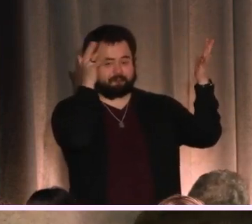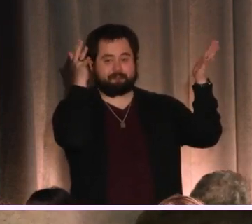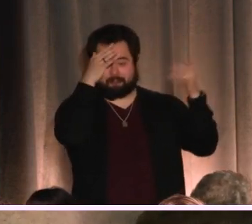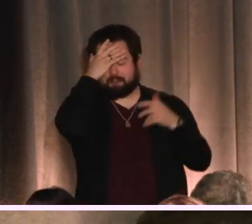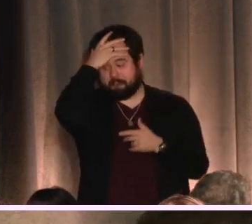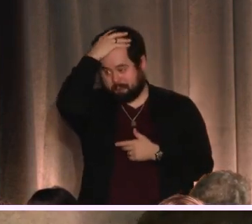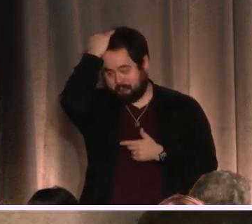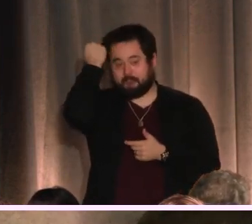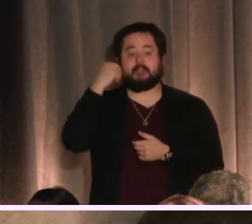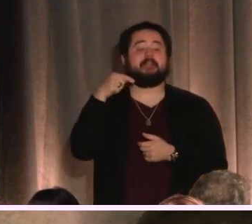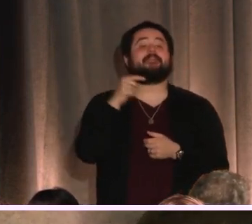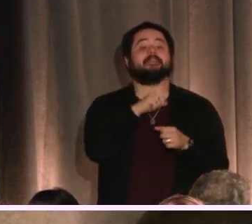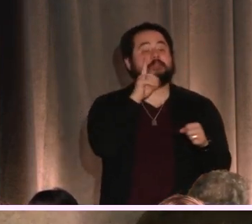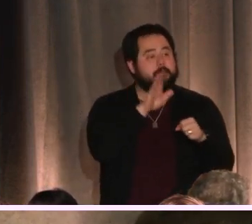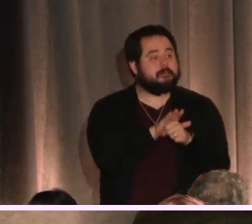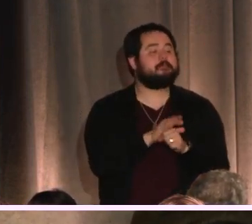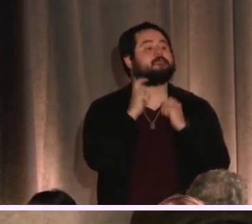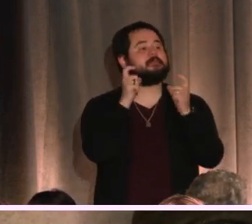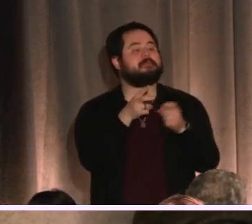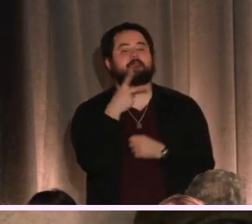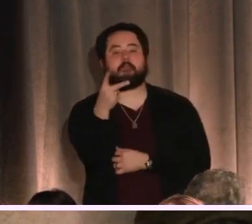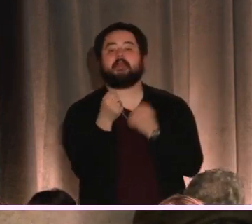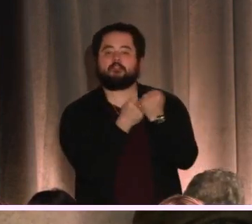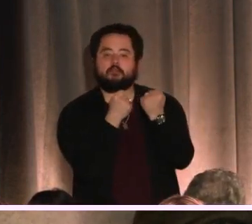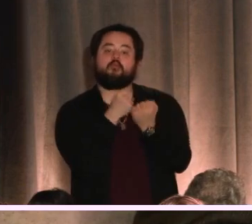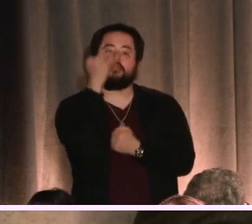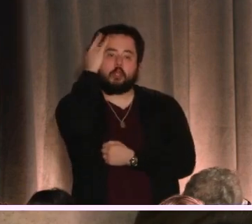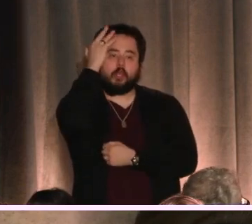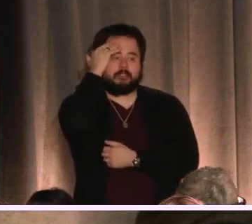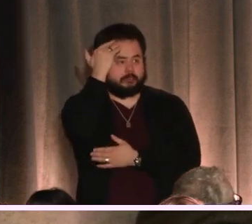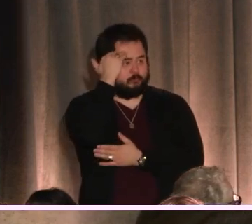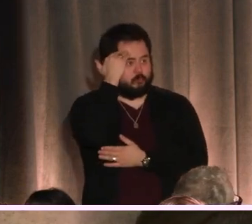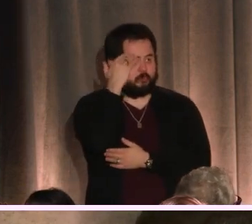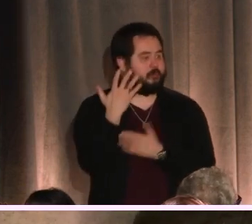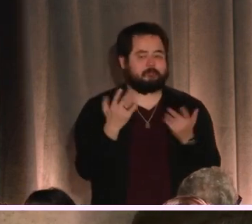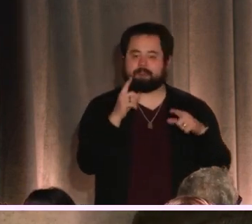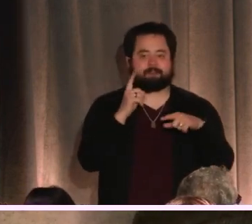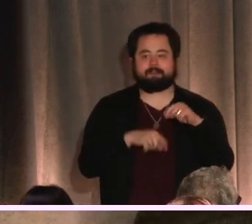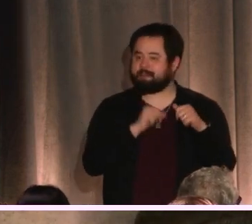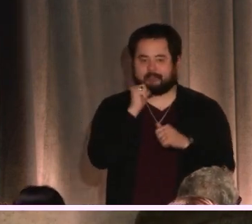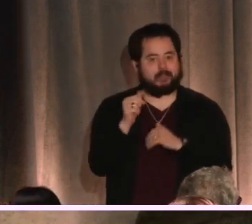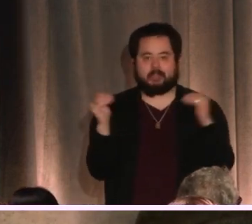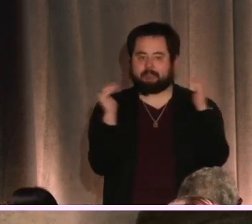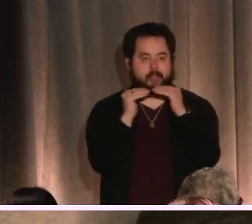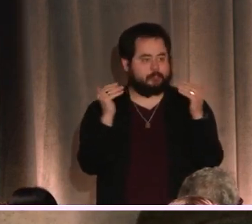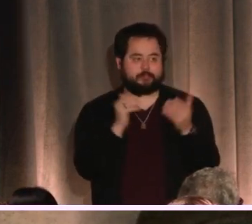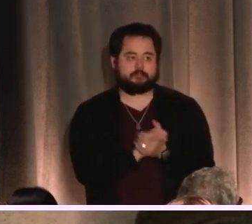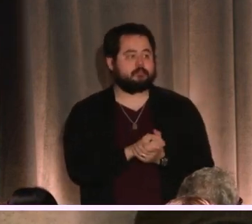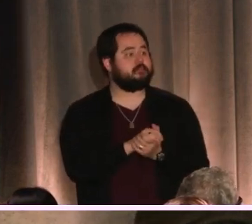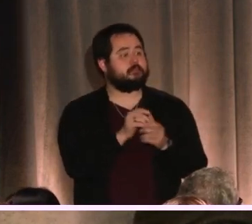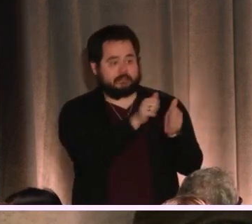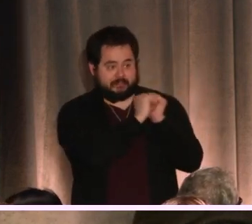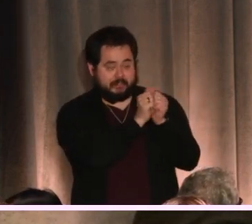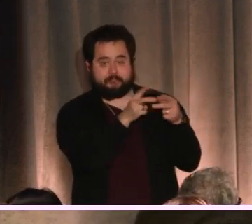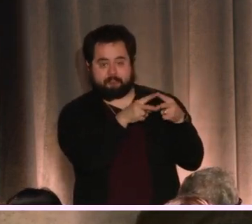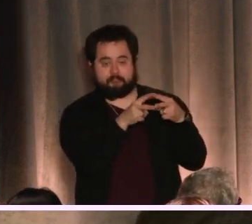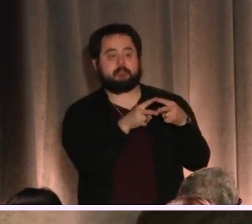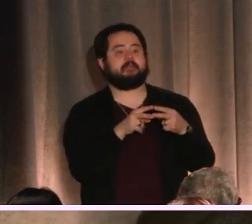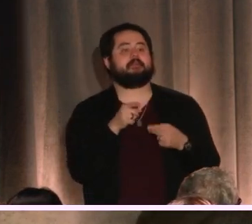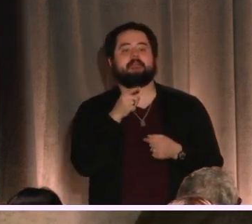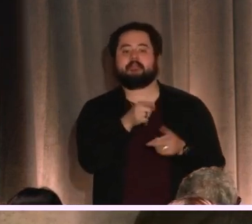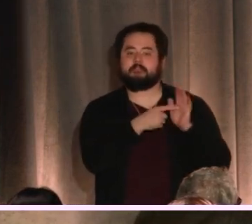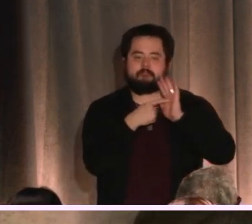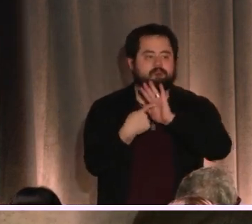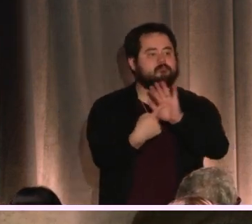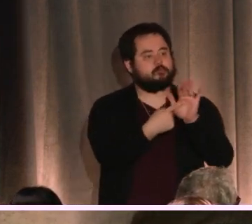His commitment to giving back and supporting autism awareness is unparalleled. Together, John and Ron exemplify the power